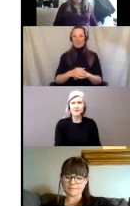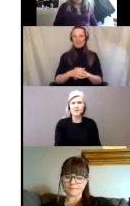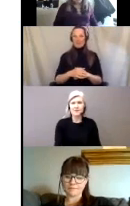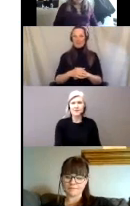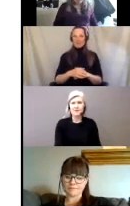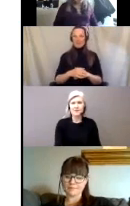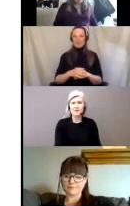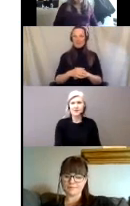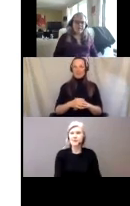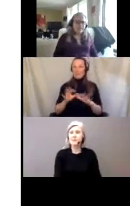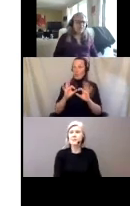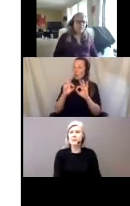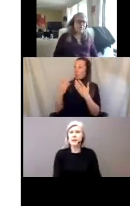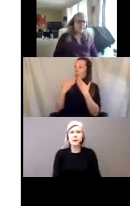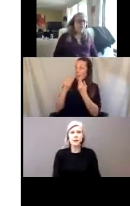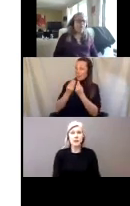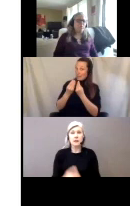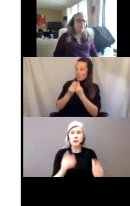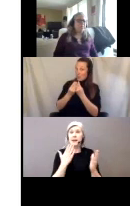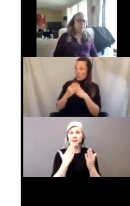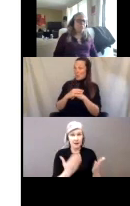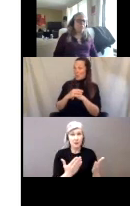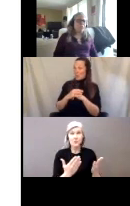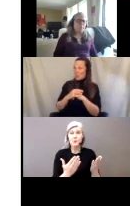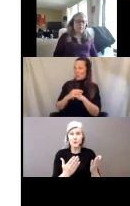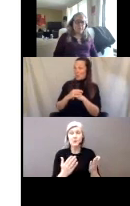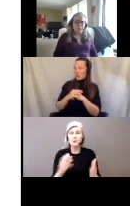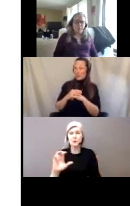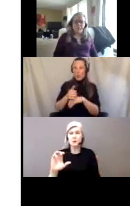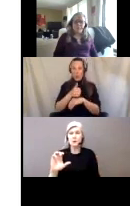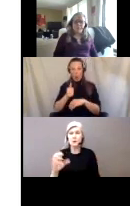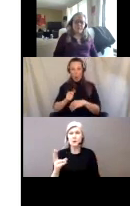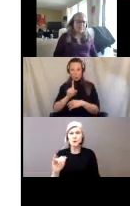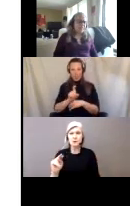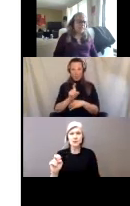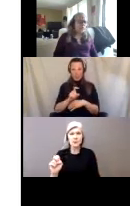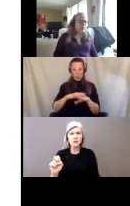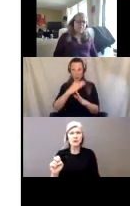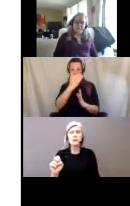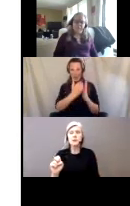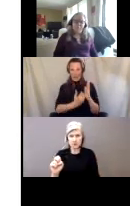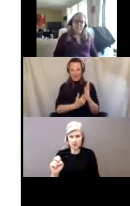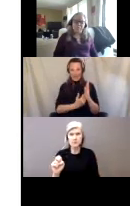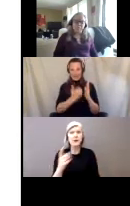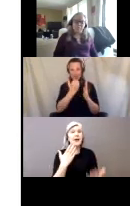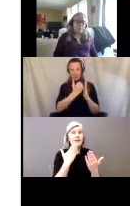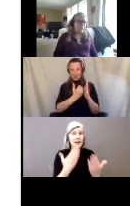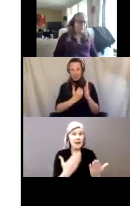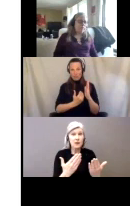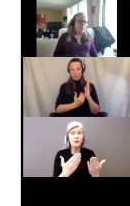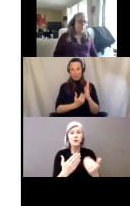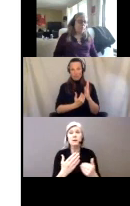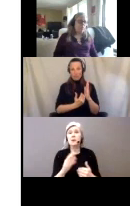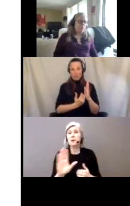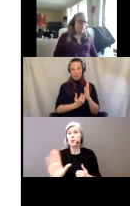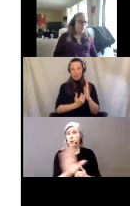All right, thank you for that. Going back to some more of our questions on our list here. Thank you very much, everybody,